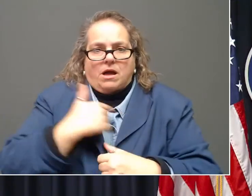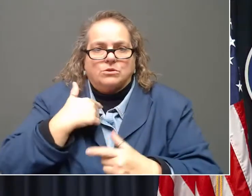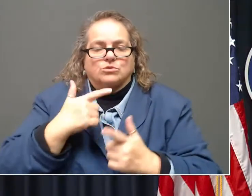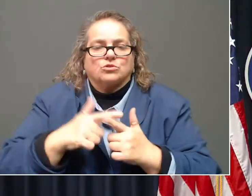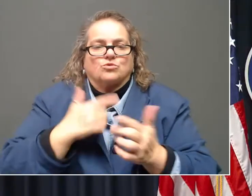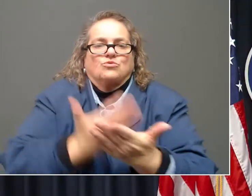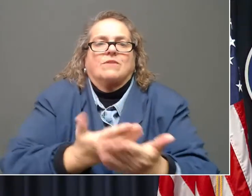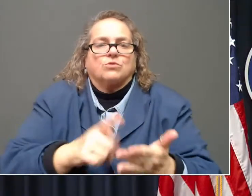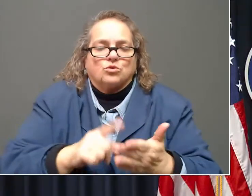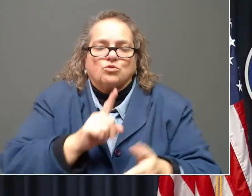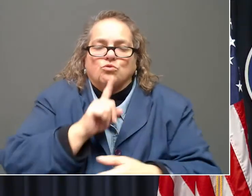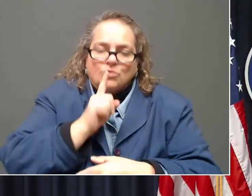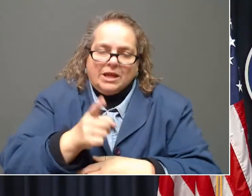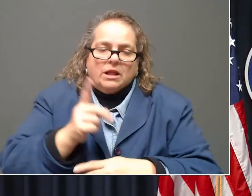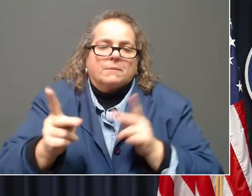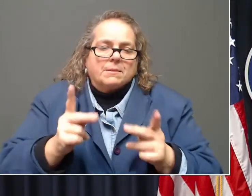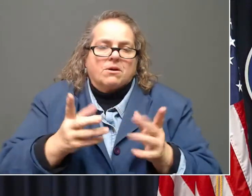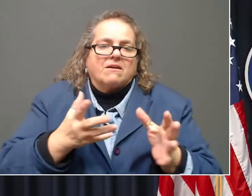sure everything's okay.